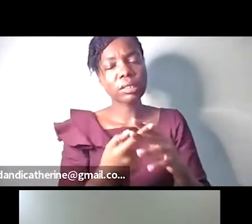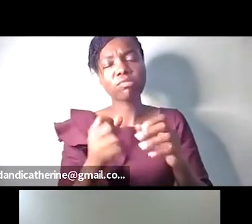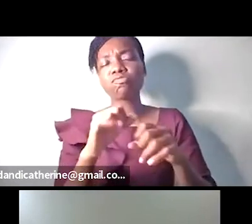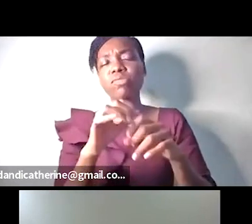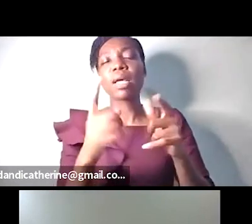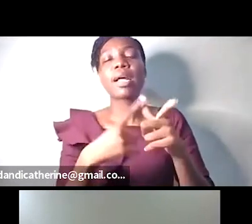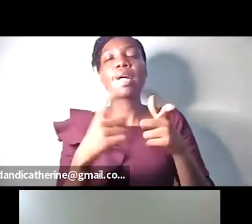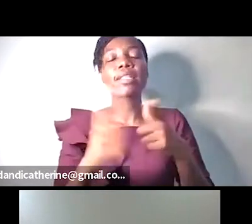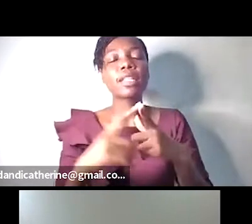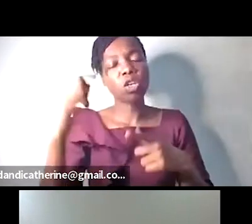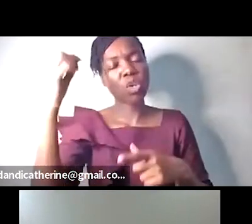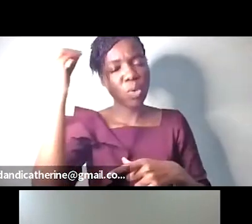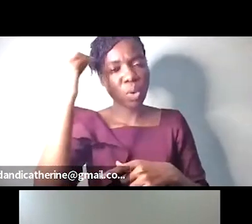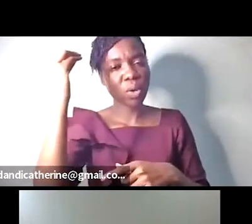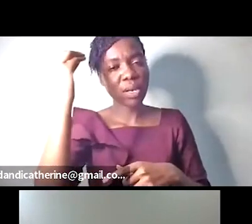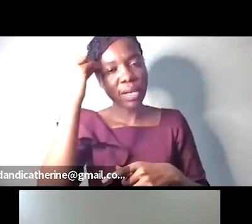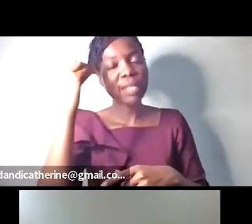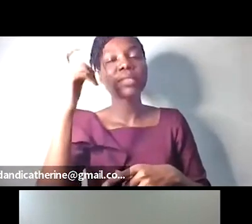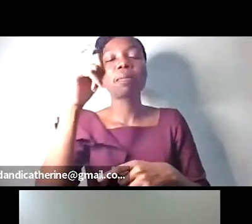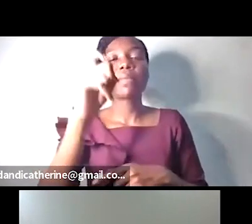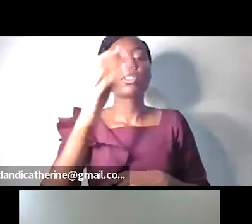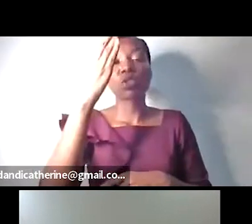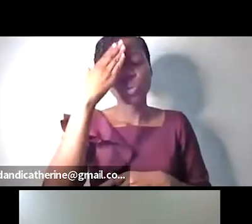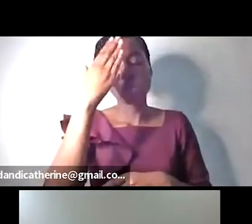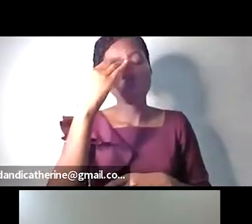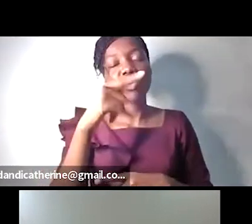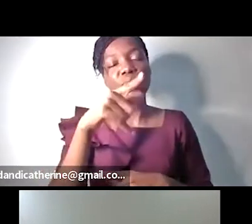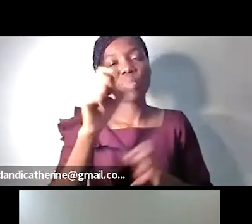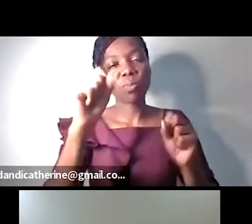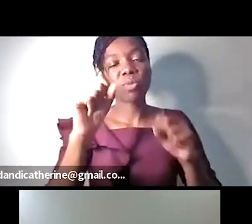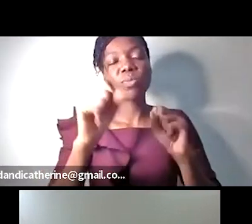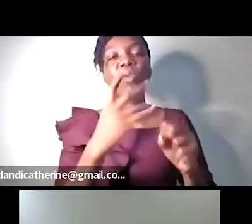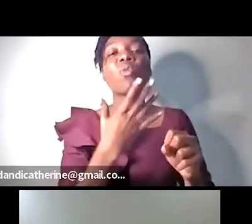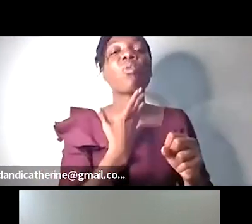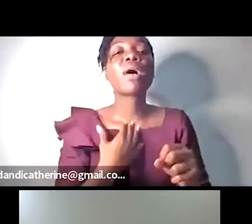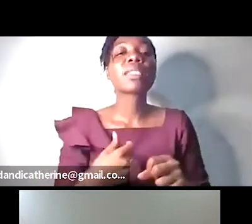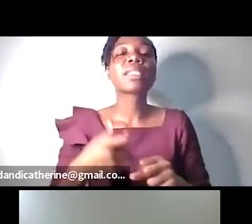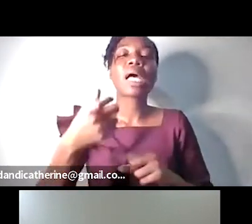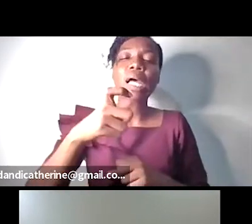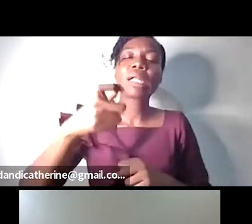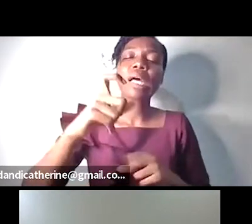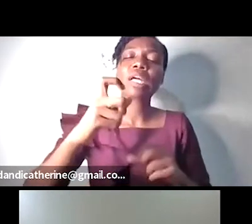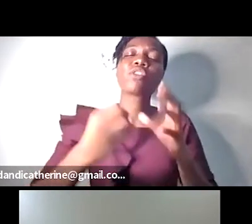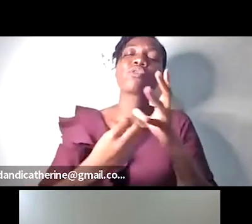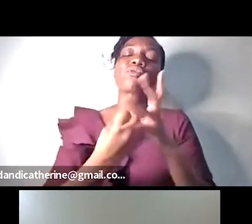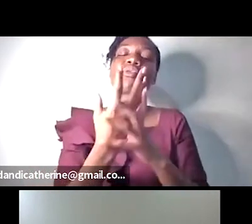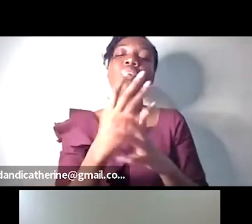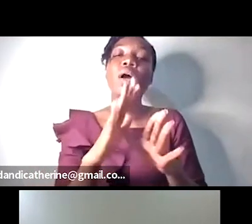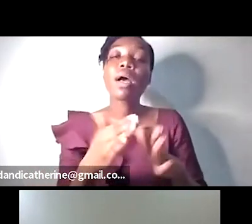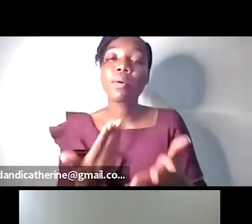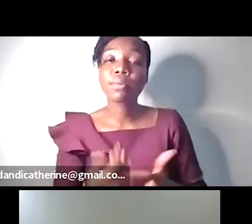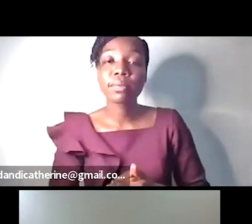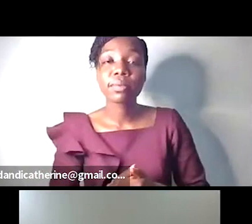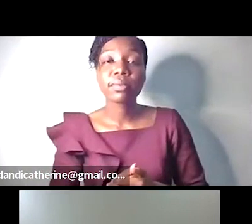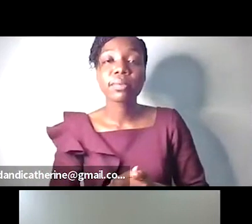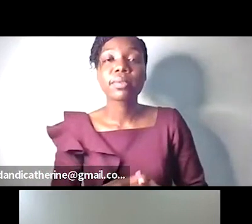the knowledge of how would you want to continue to expand yourself in this situation. I think for me, that would